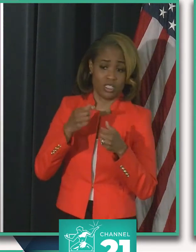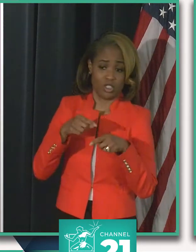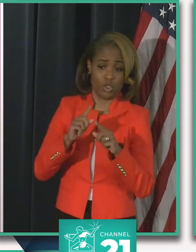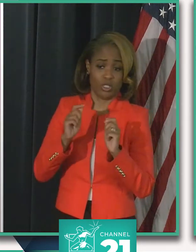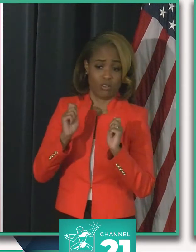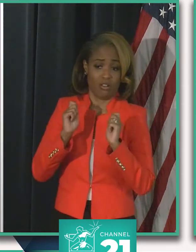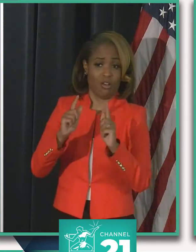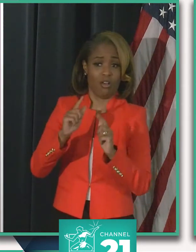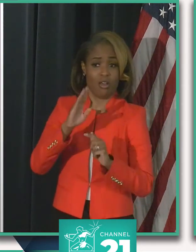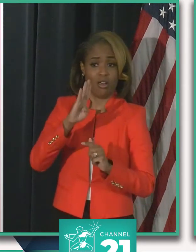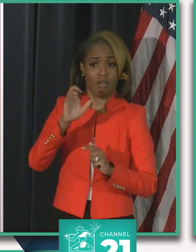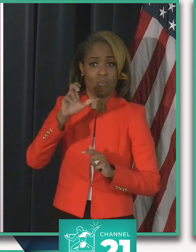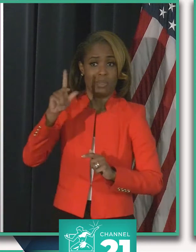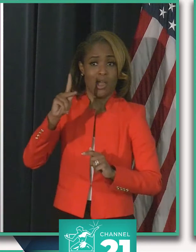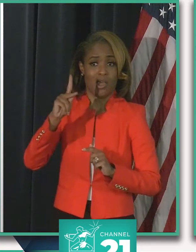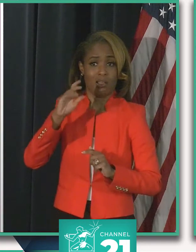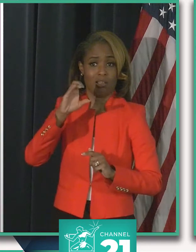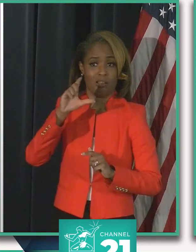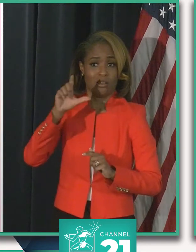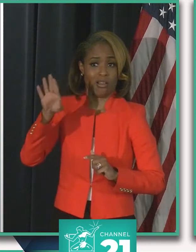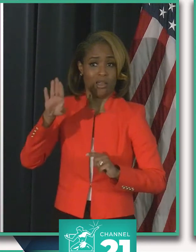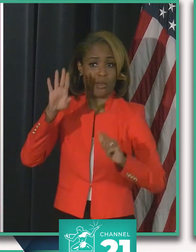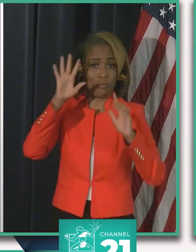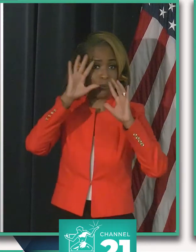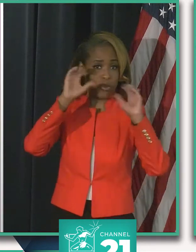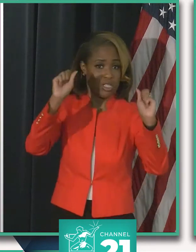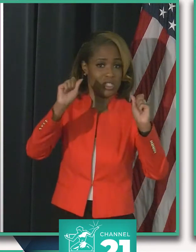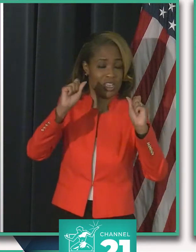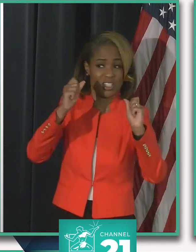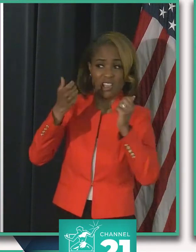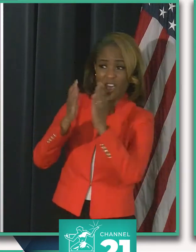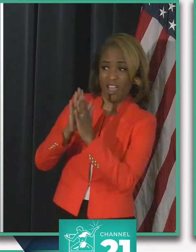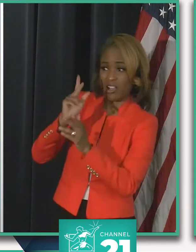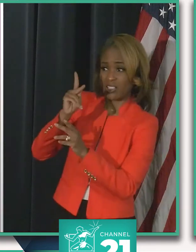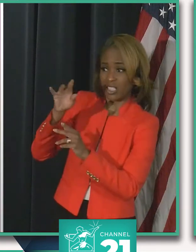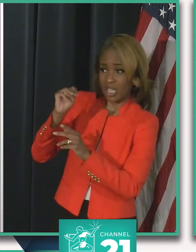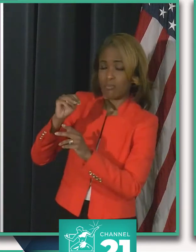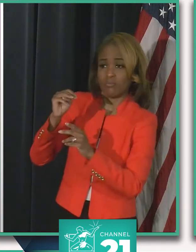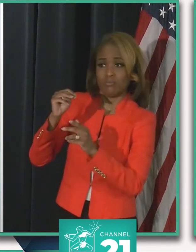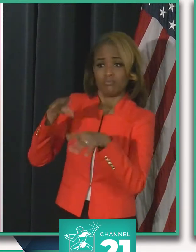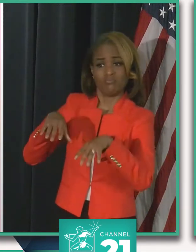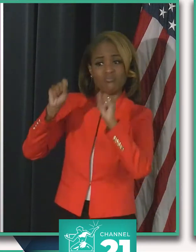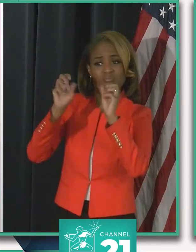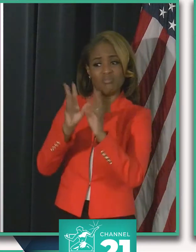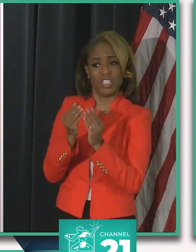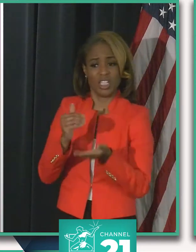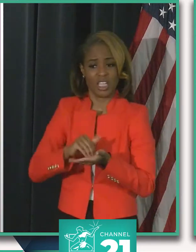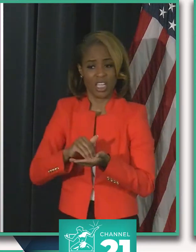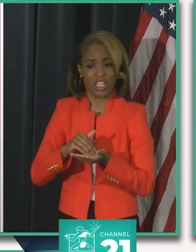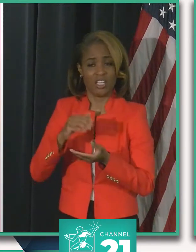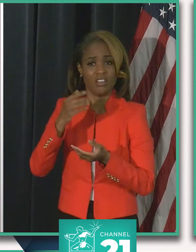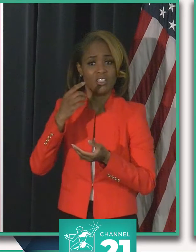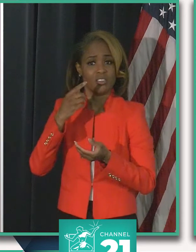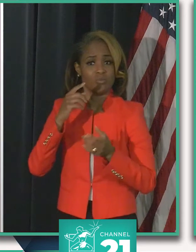Club presidents have been asking Kim to bring you back to a meeting to get you